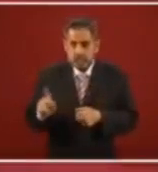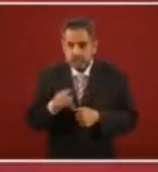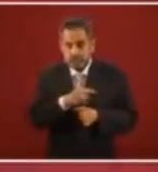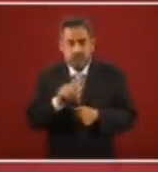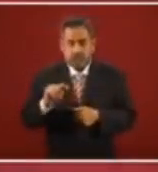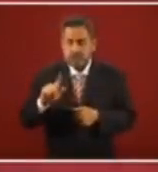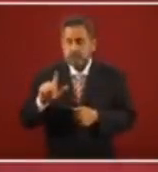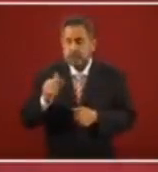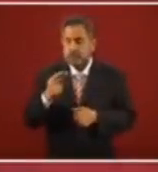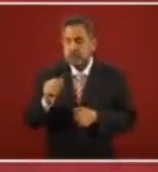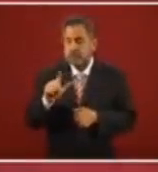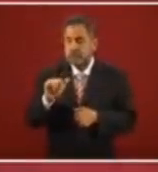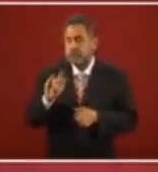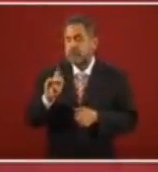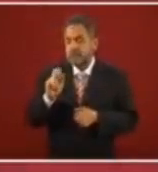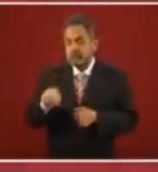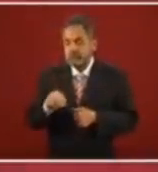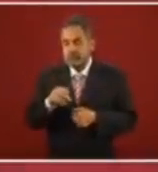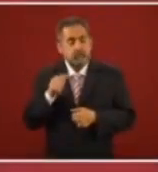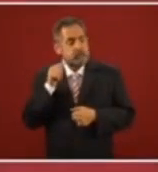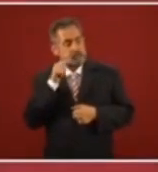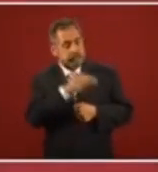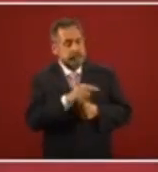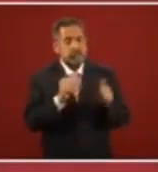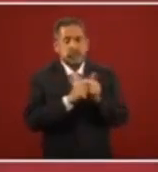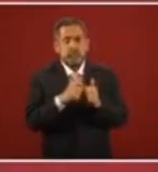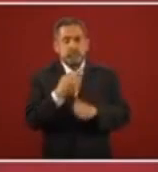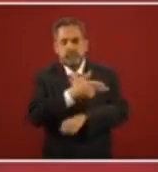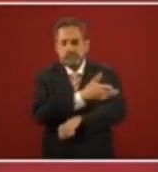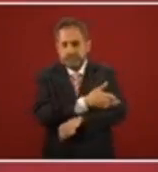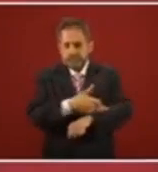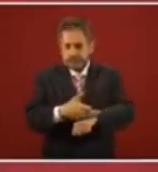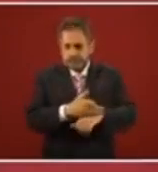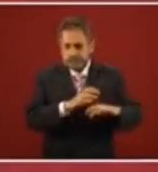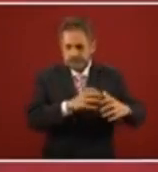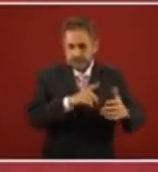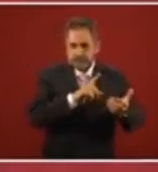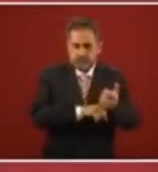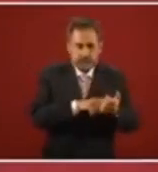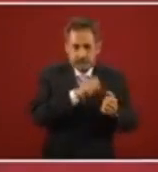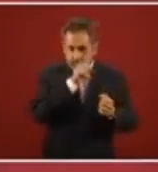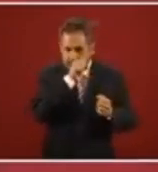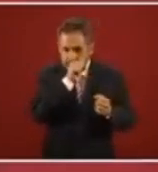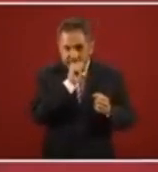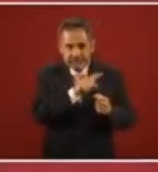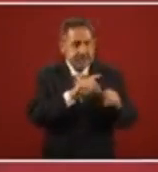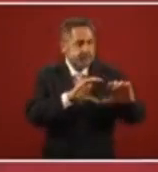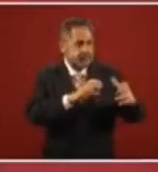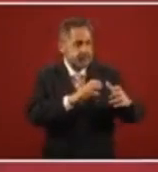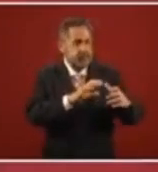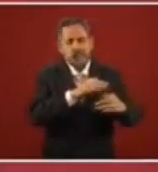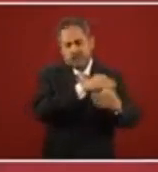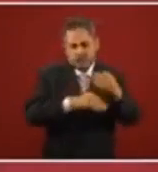van a estar con los familiares con la comunidad con todo el pueblo